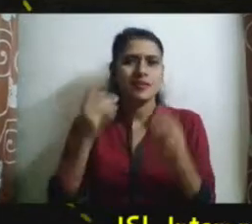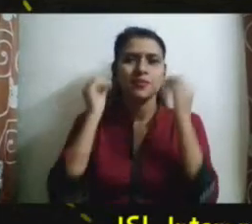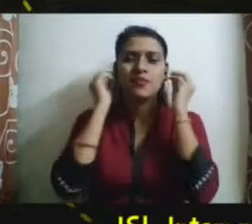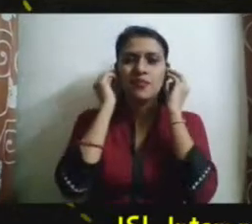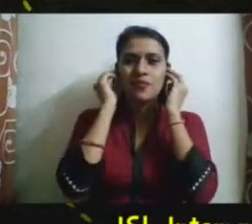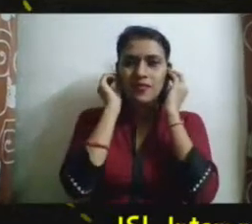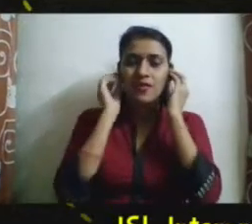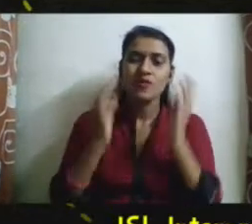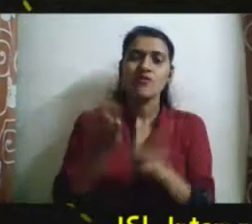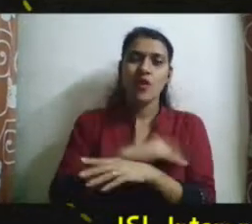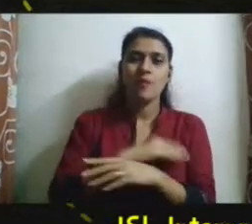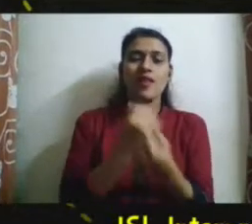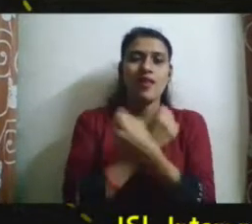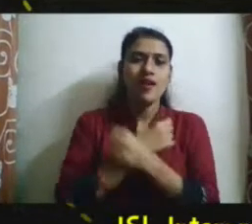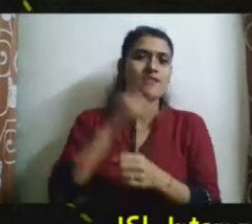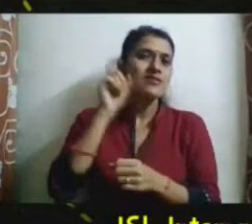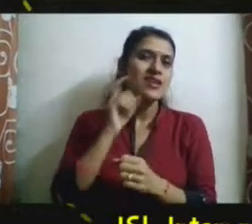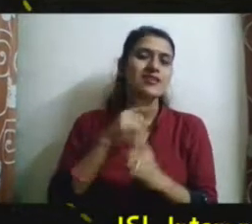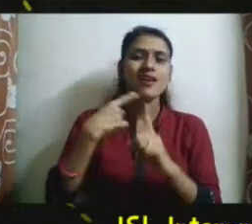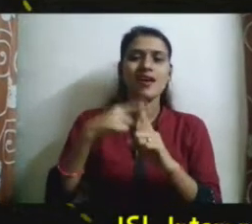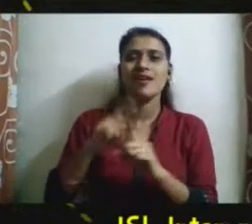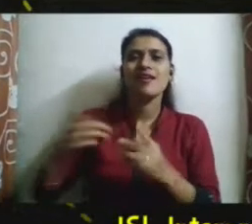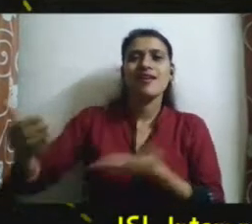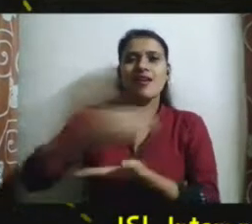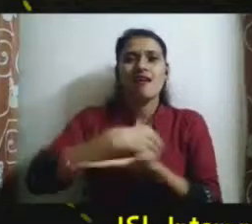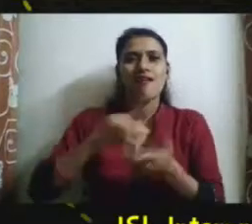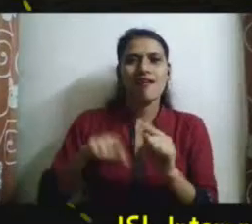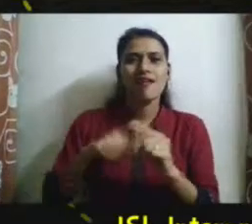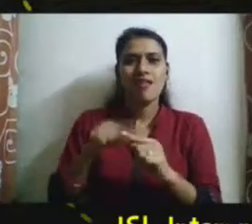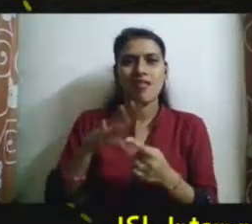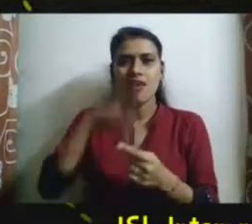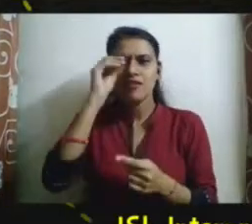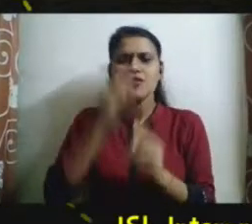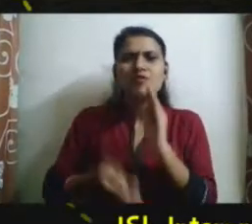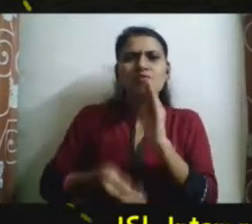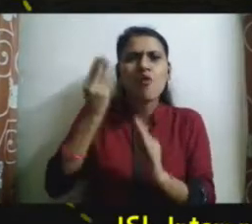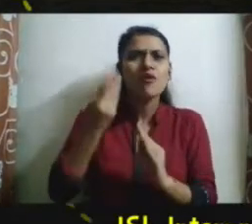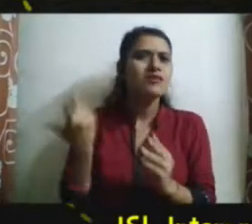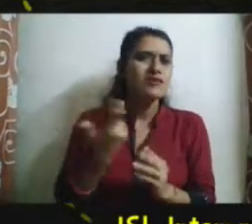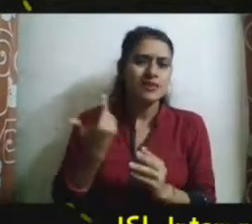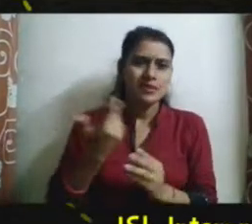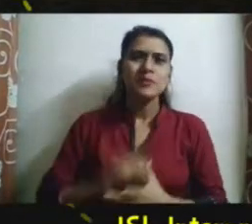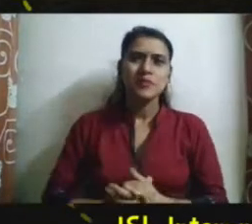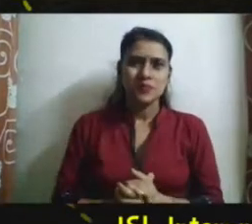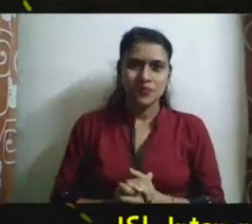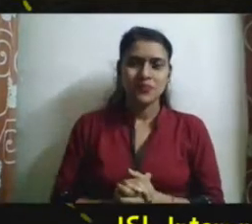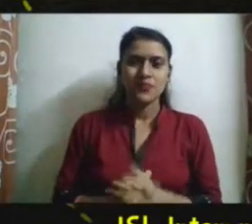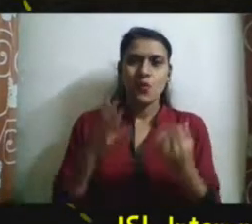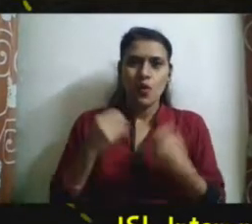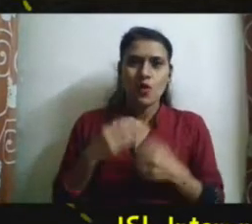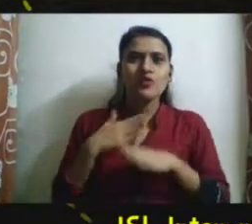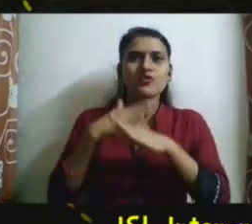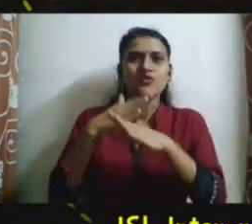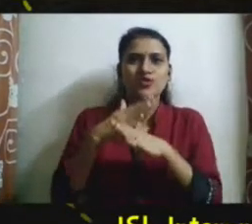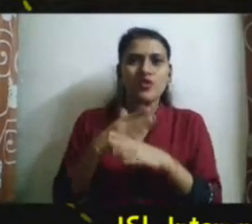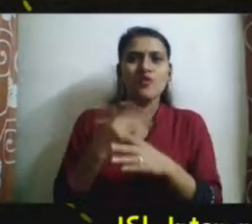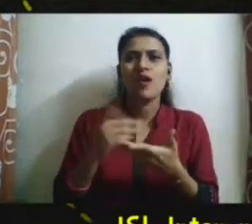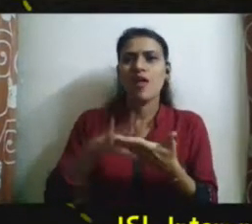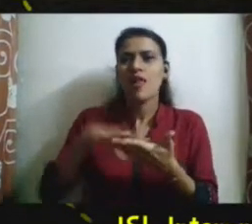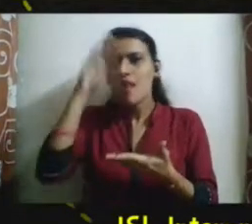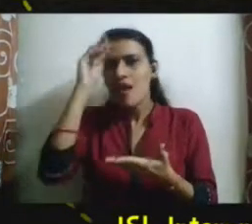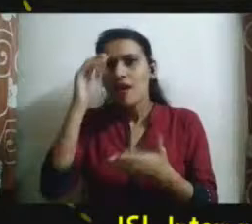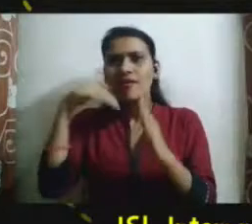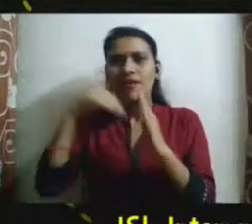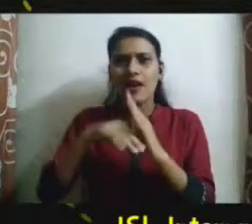Sex, and Data. But the first thing and the most important thing I think that I want to share that we've learned in the course of